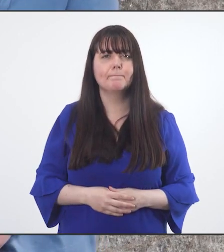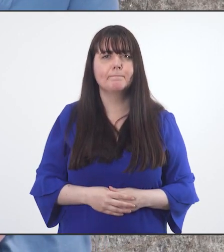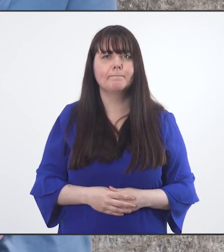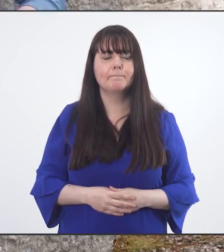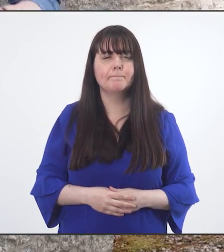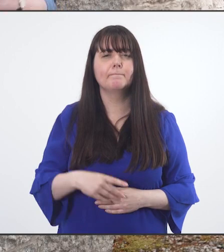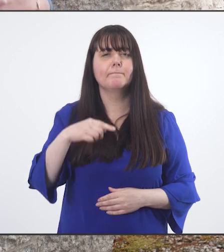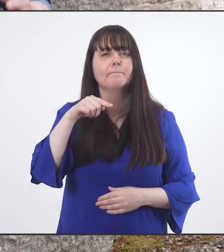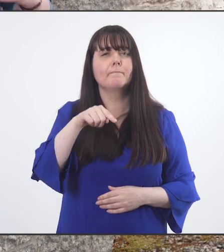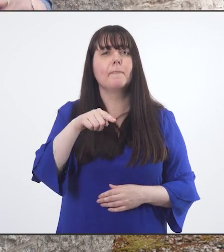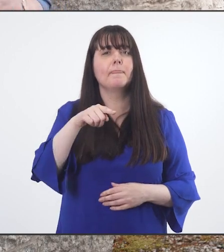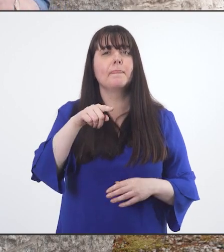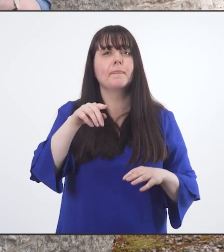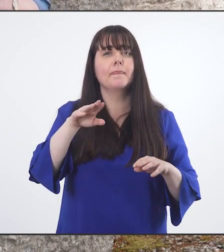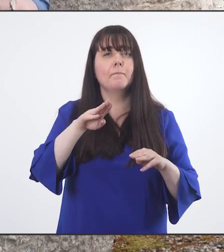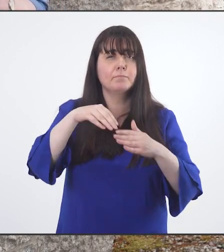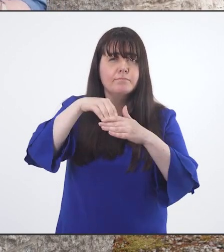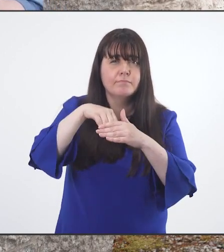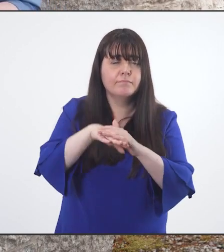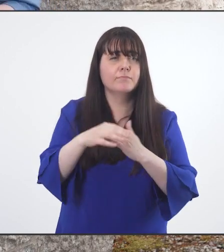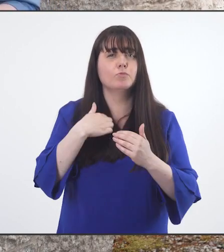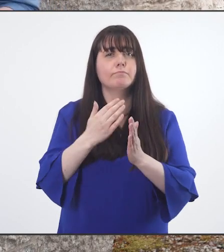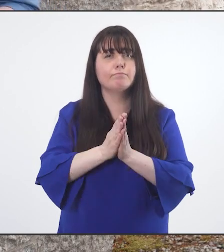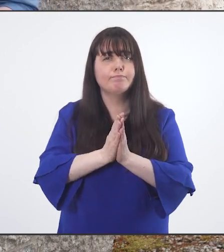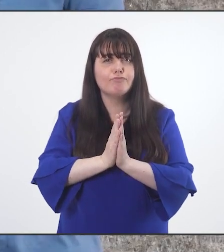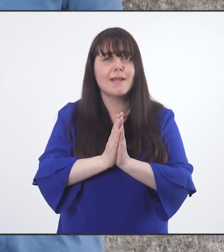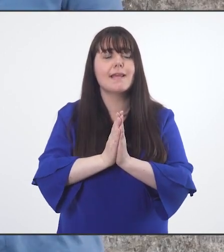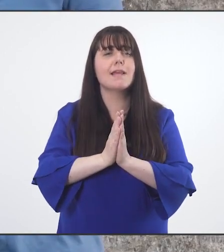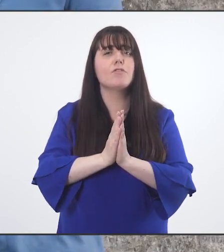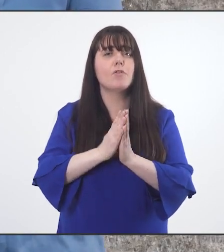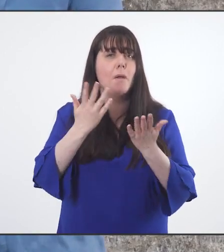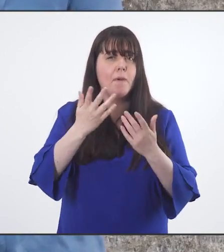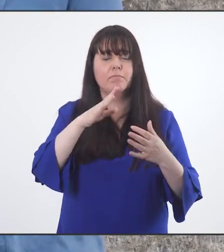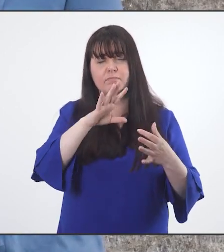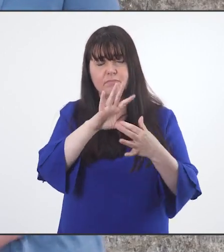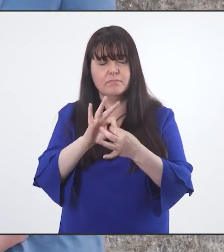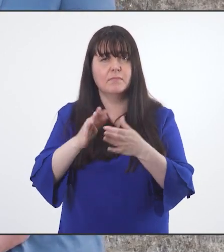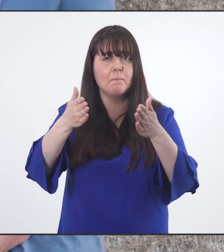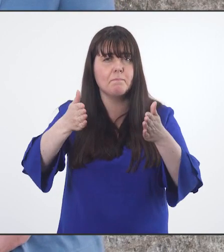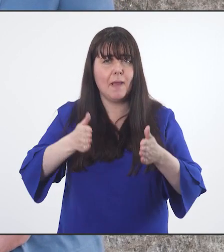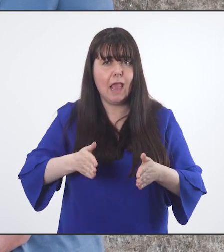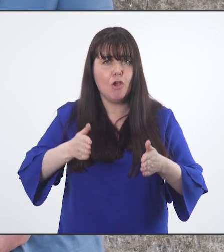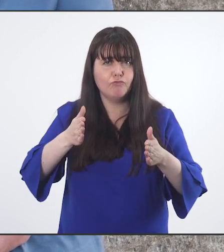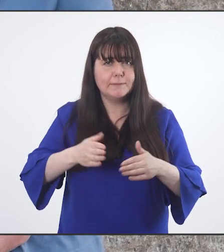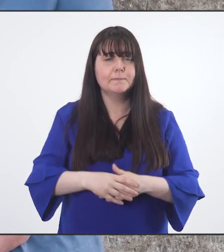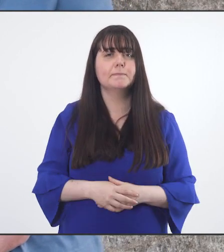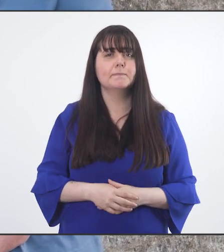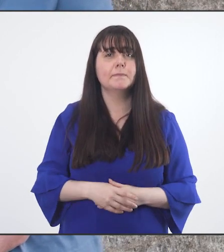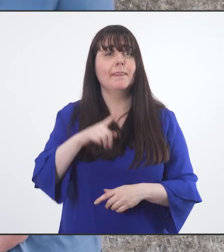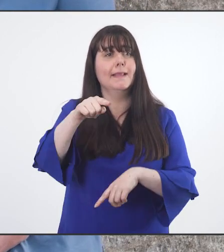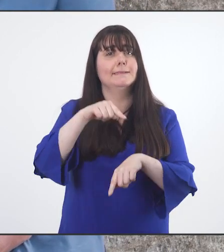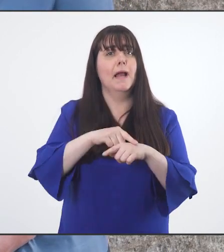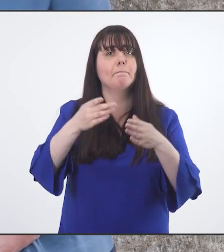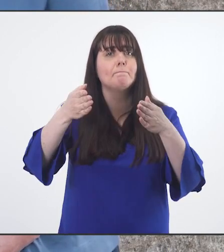that suggest the expansion of the church building at this time. Now this may have been to accommodate regular